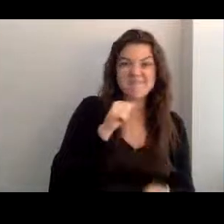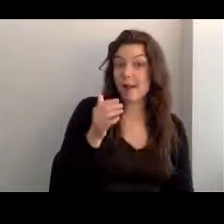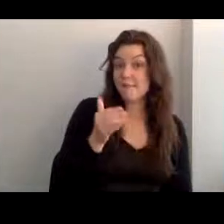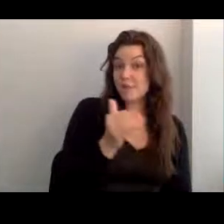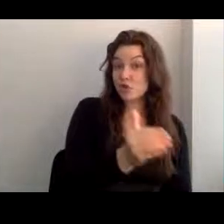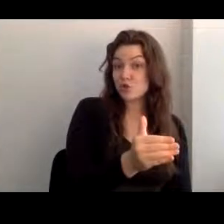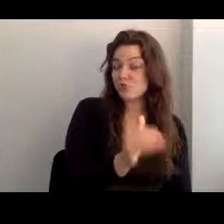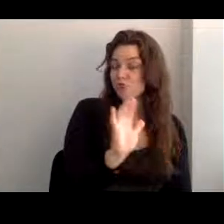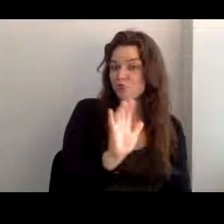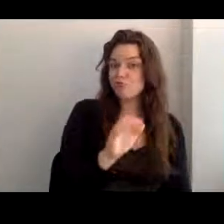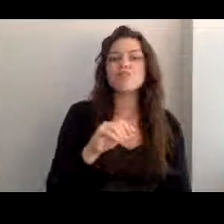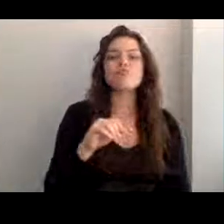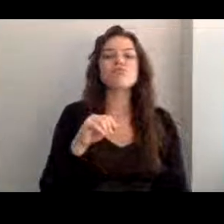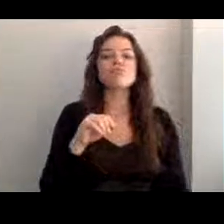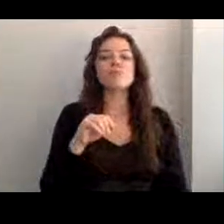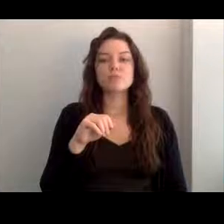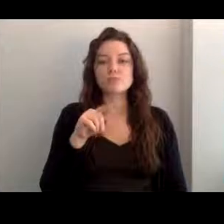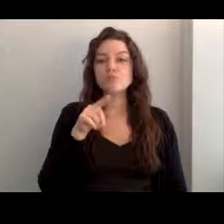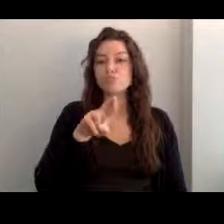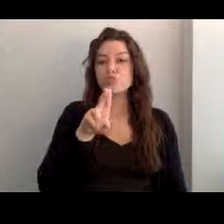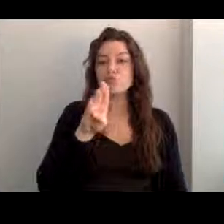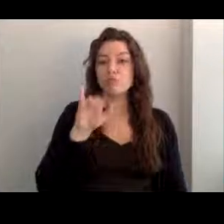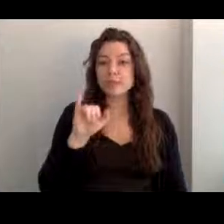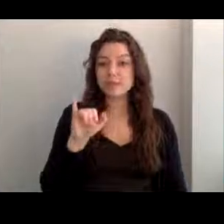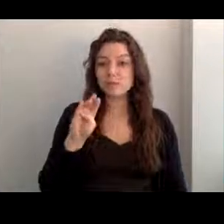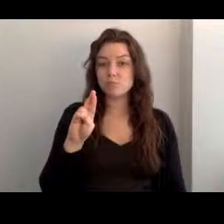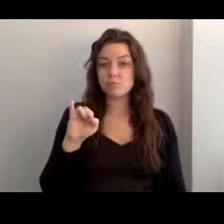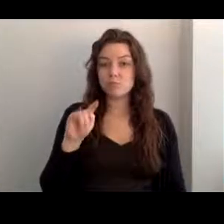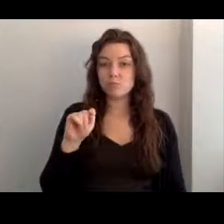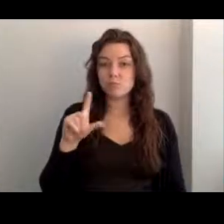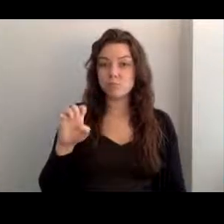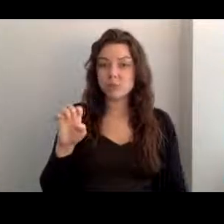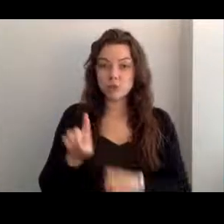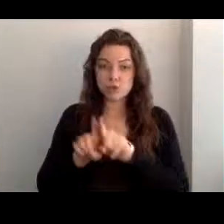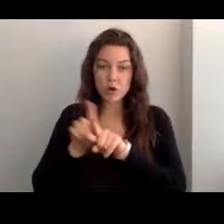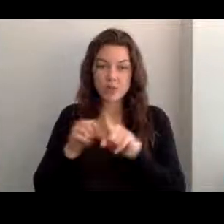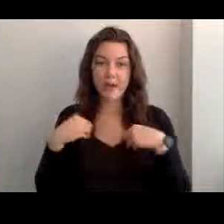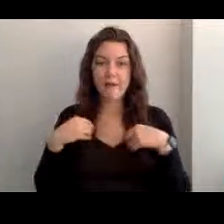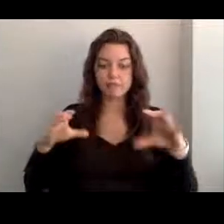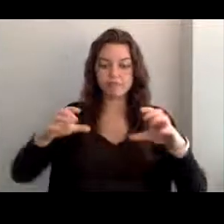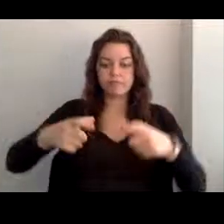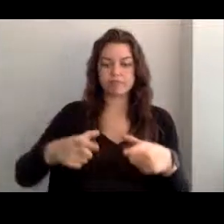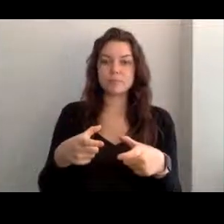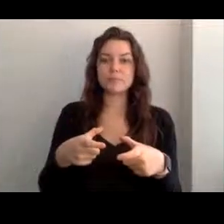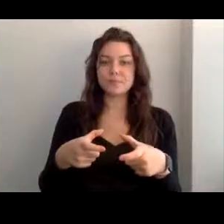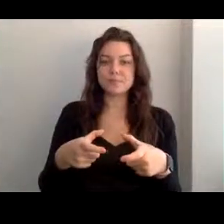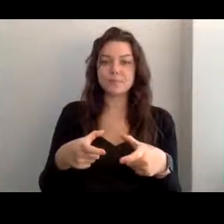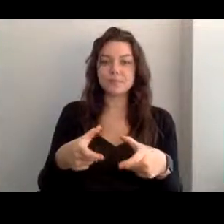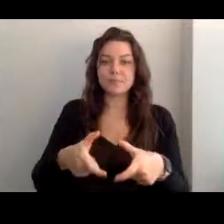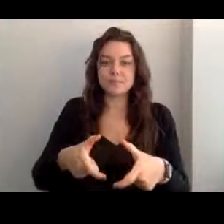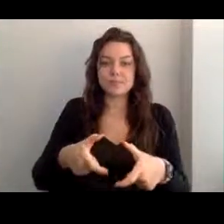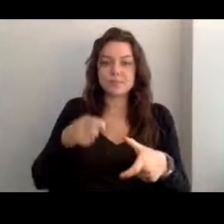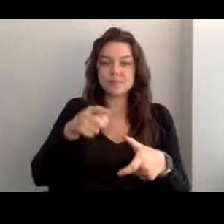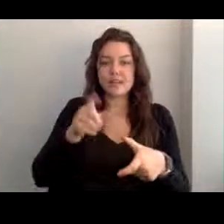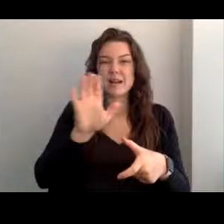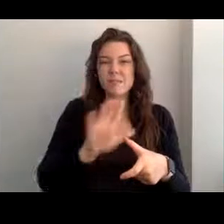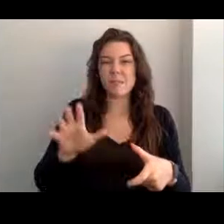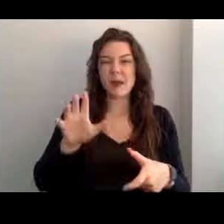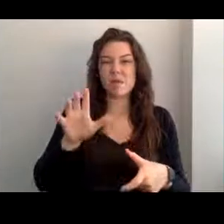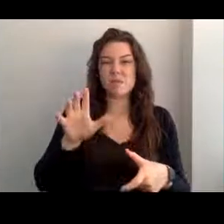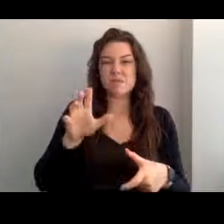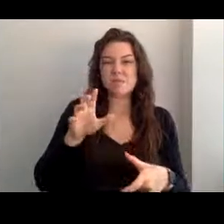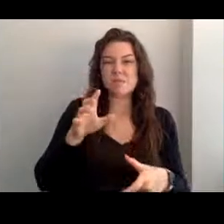So stars are ruby, these are ruby brittle stars, have a central disc, and in the case of the ones you're seeing here, that's about a quarter